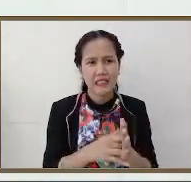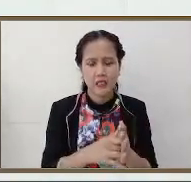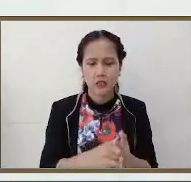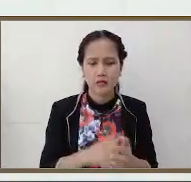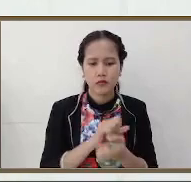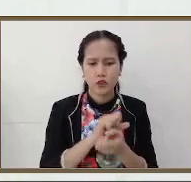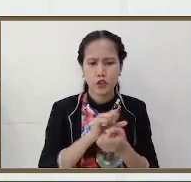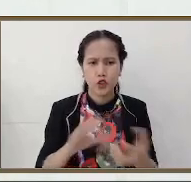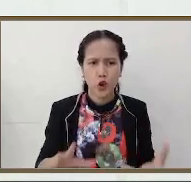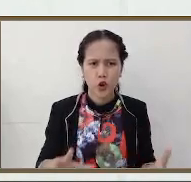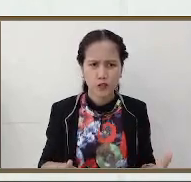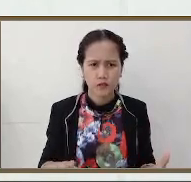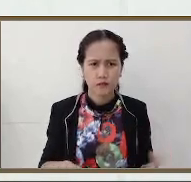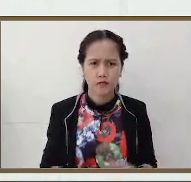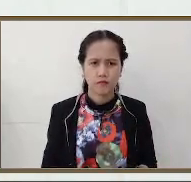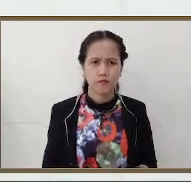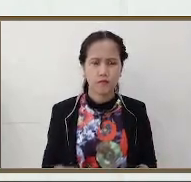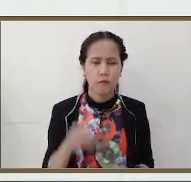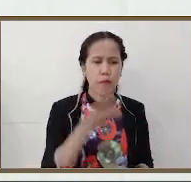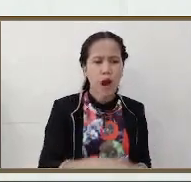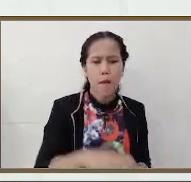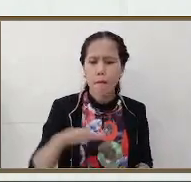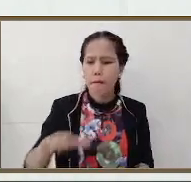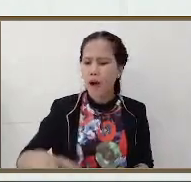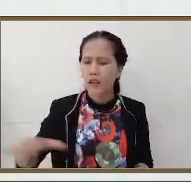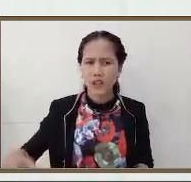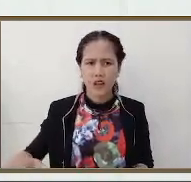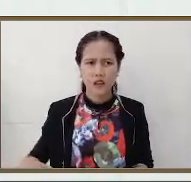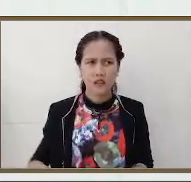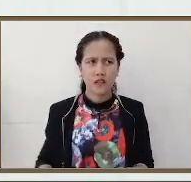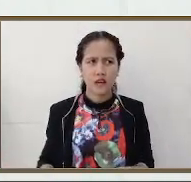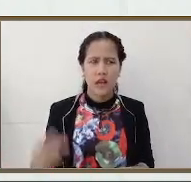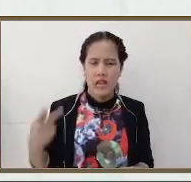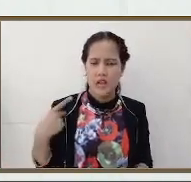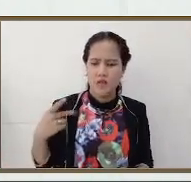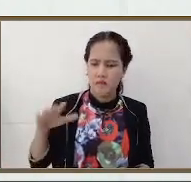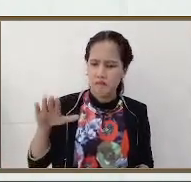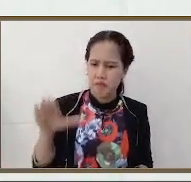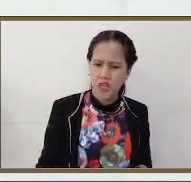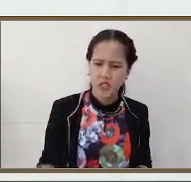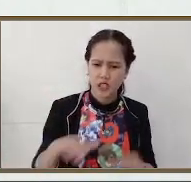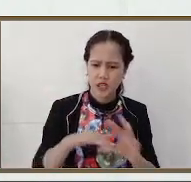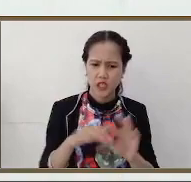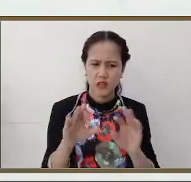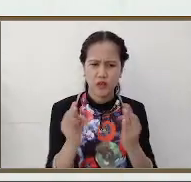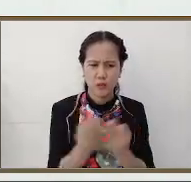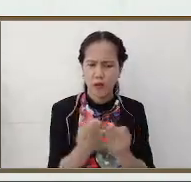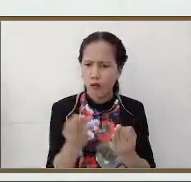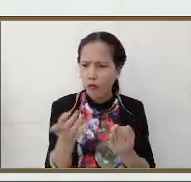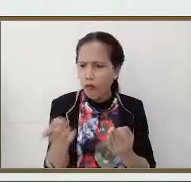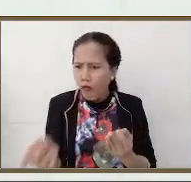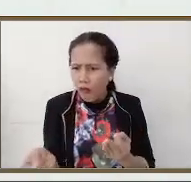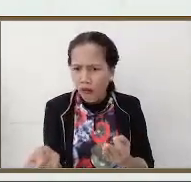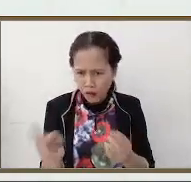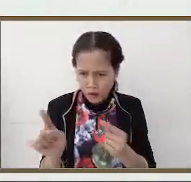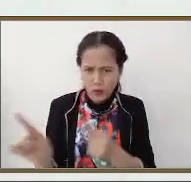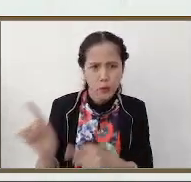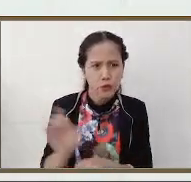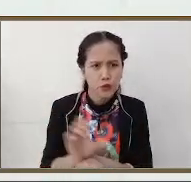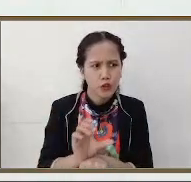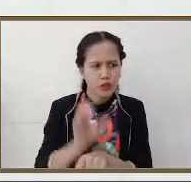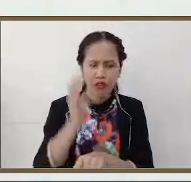Kaya mag-iisip po tayo, bakit may mga anak sa isang pamilya, nagsisimba naman yan, ba't nangyari yung ganito, ba't nangyari